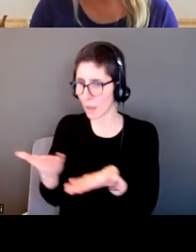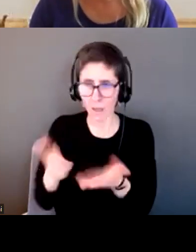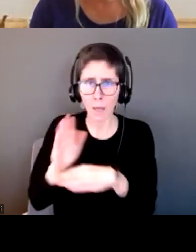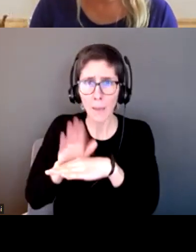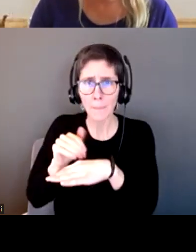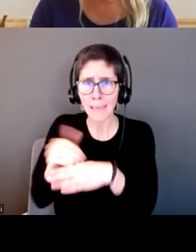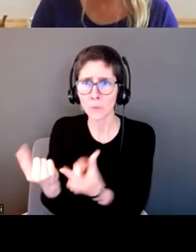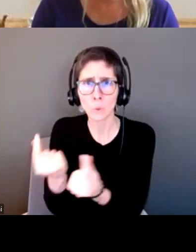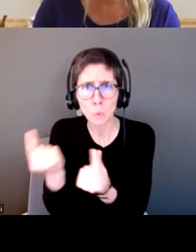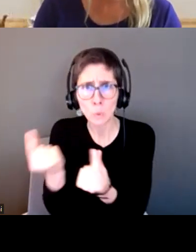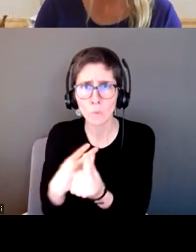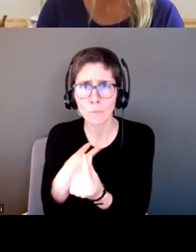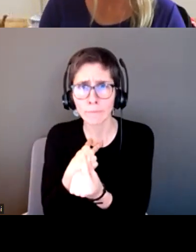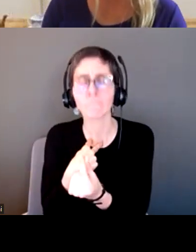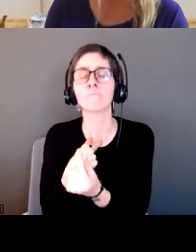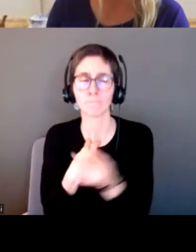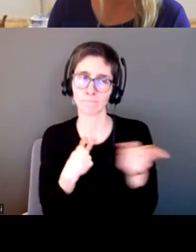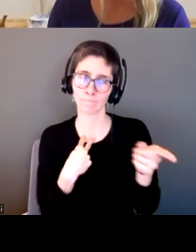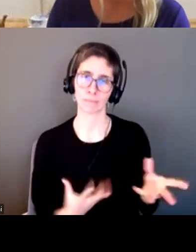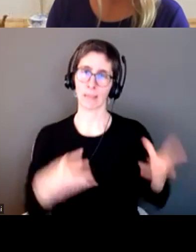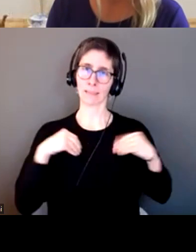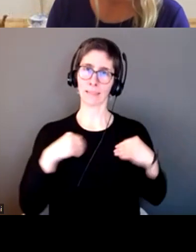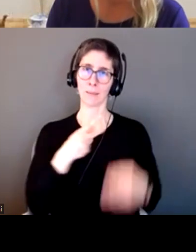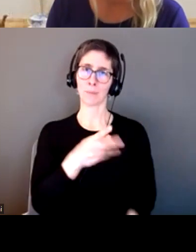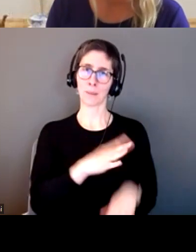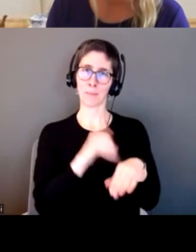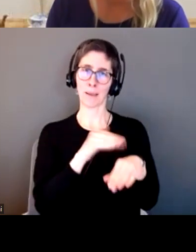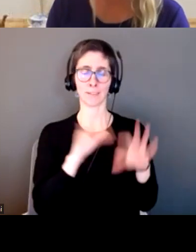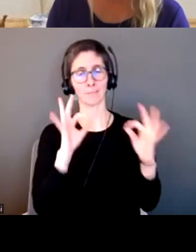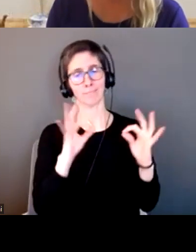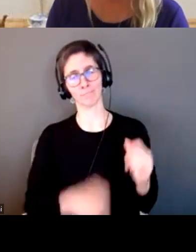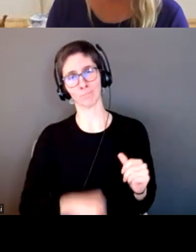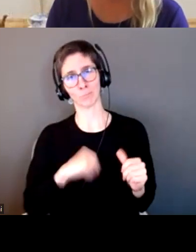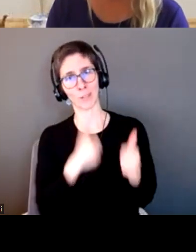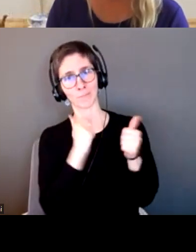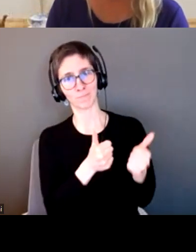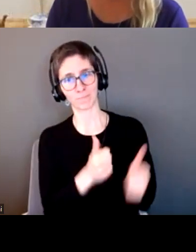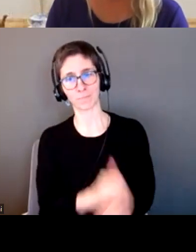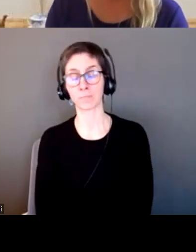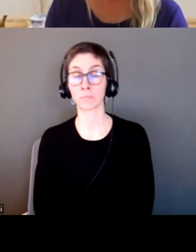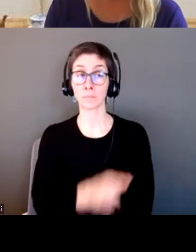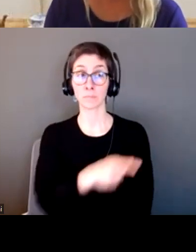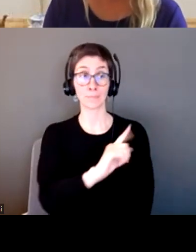their pet. So that's one thing that we're very proud of. Pat's Place opened in September 2008,